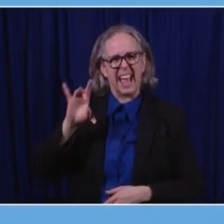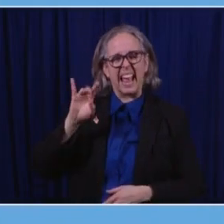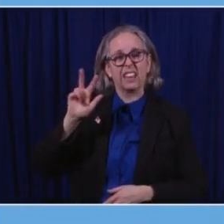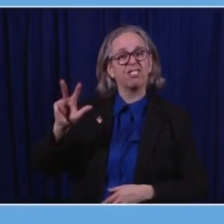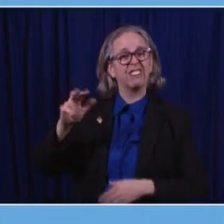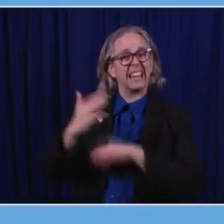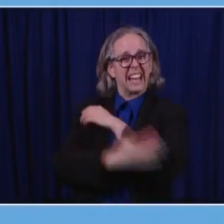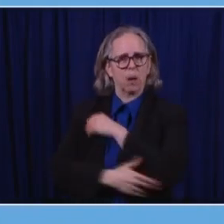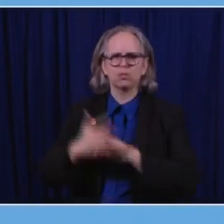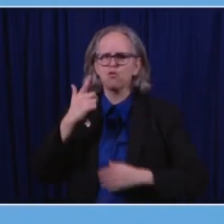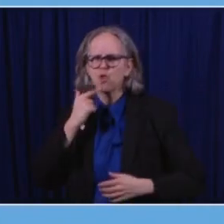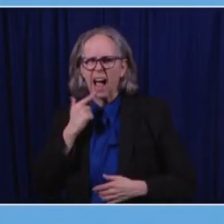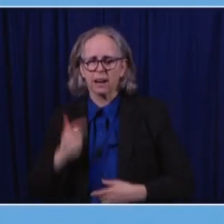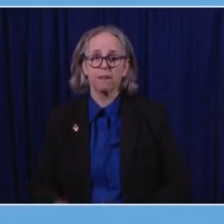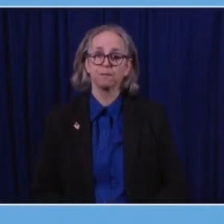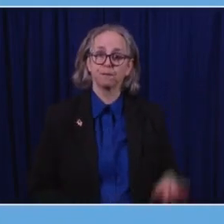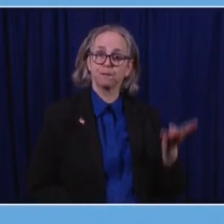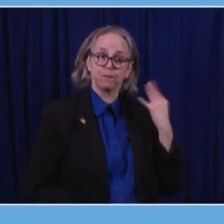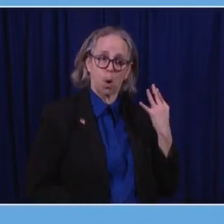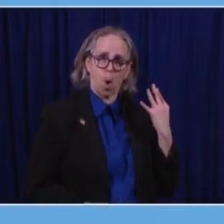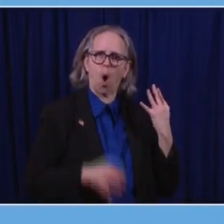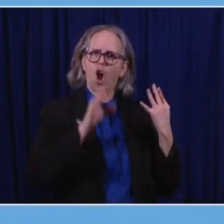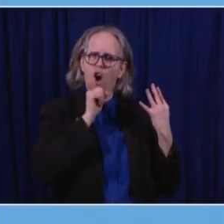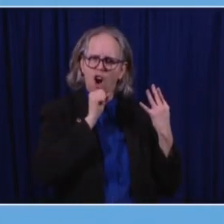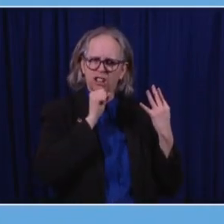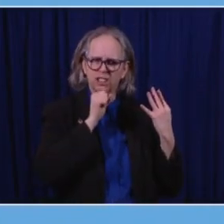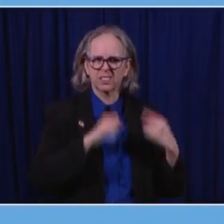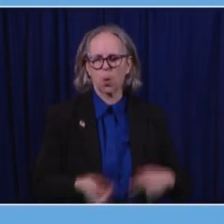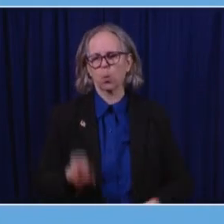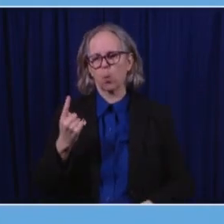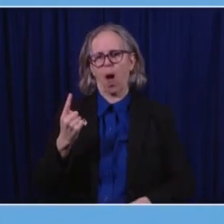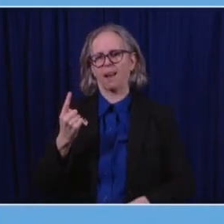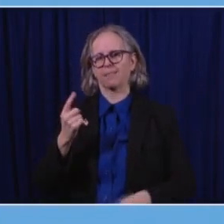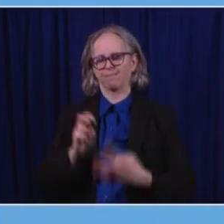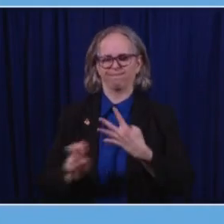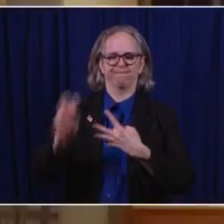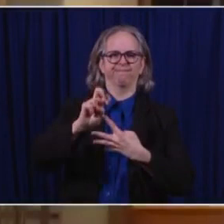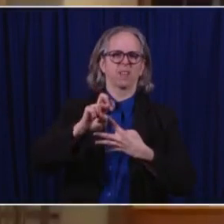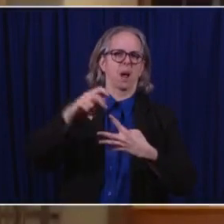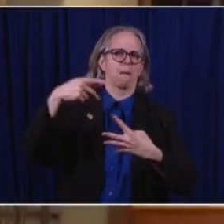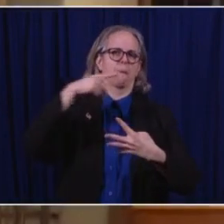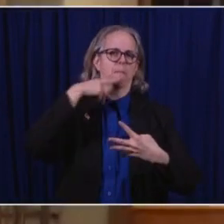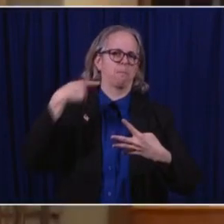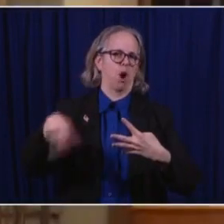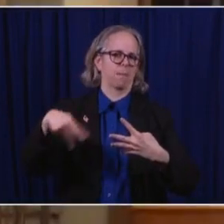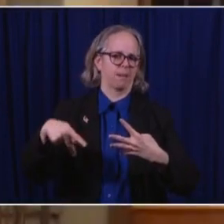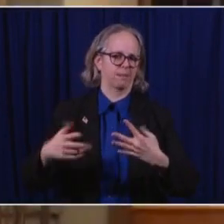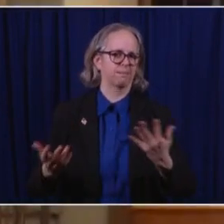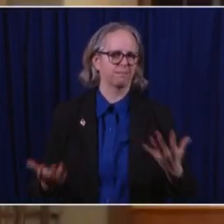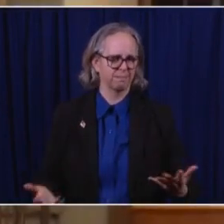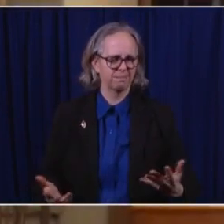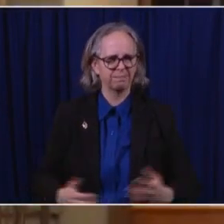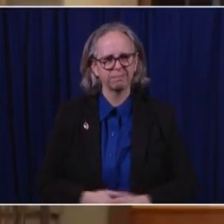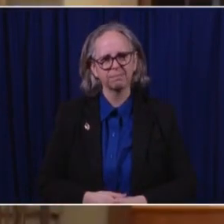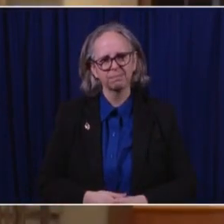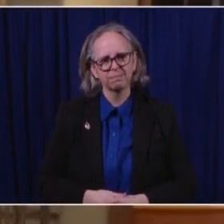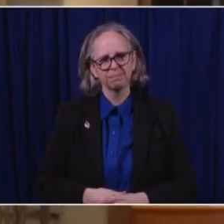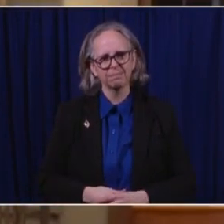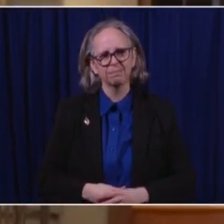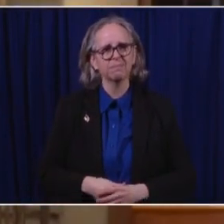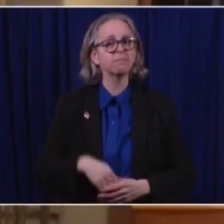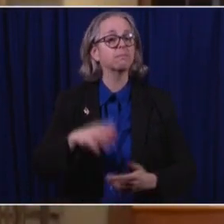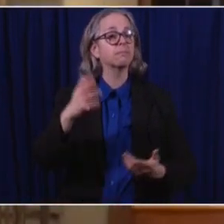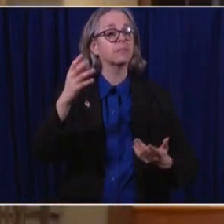still at purple. Let's shift now, Eric, to the key measures map. And we'll take a look